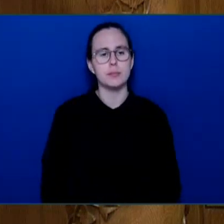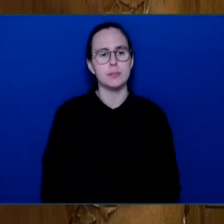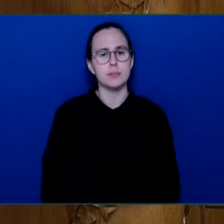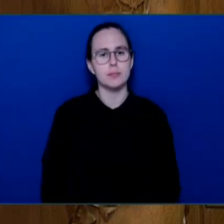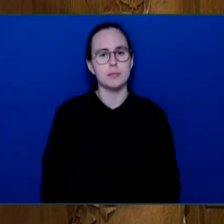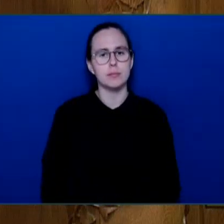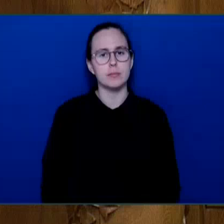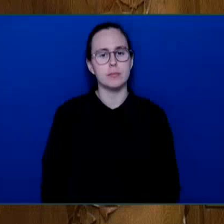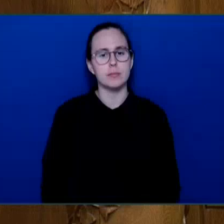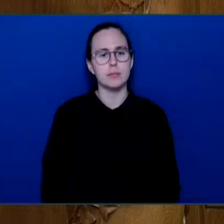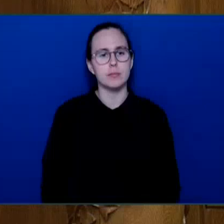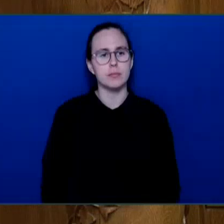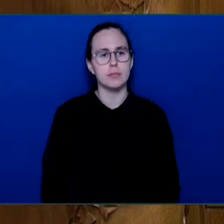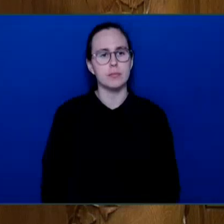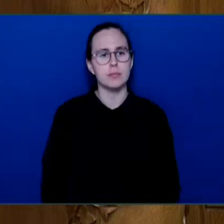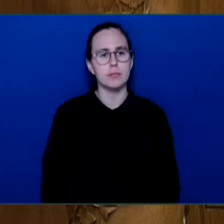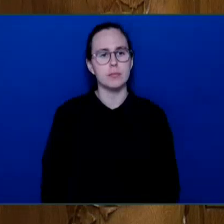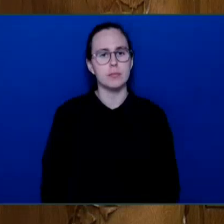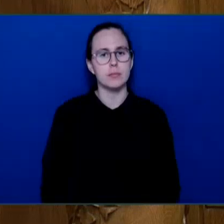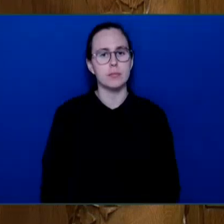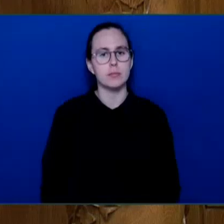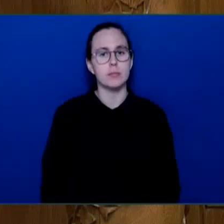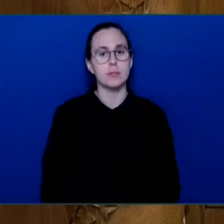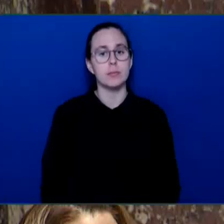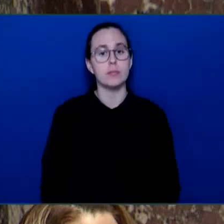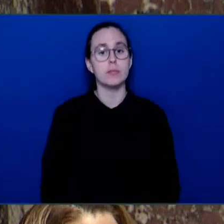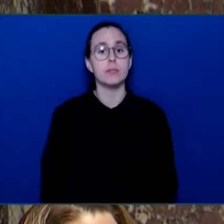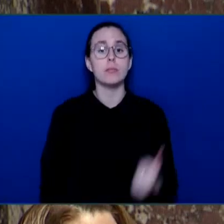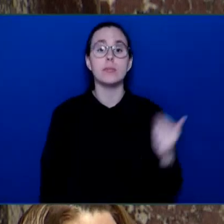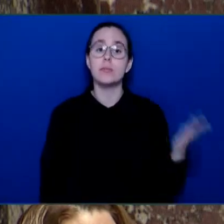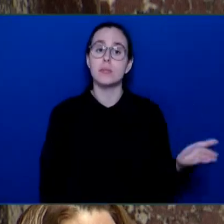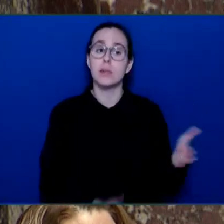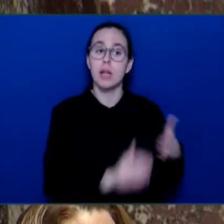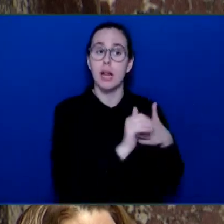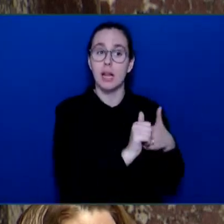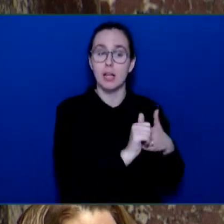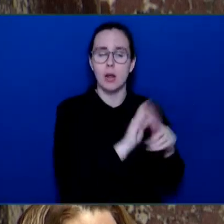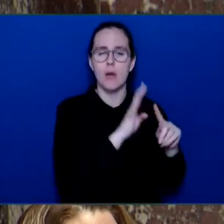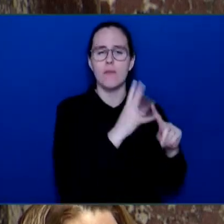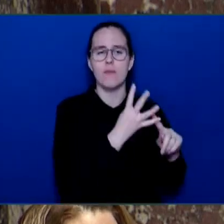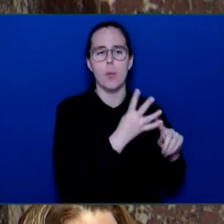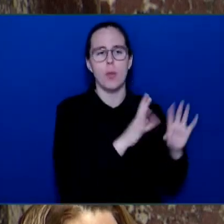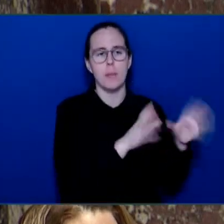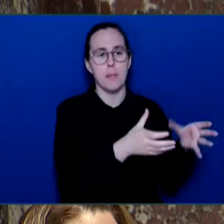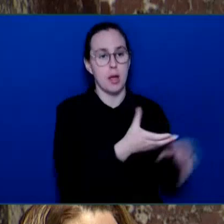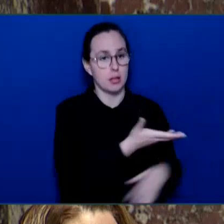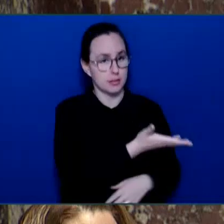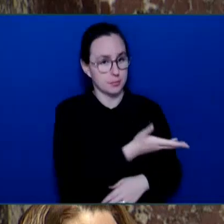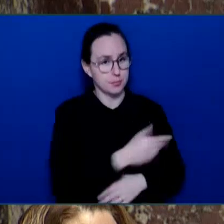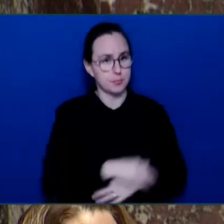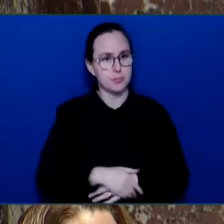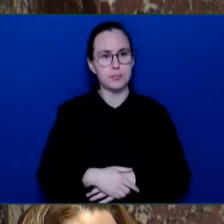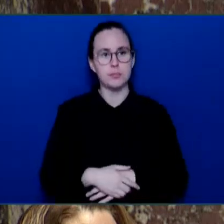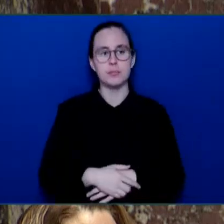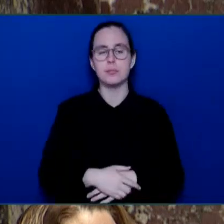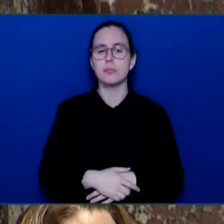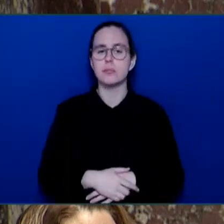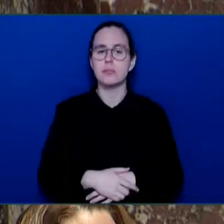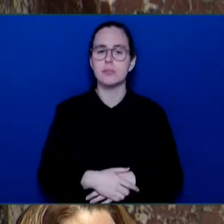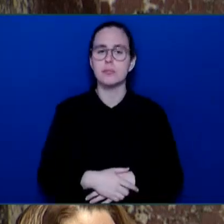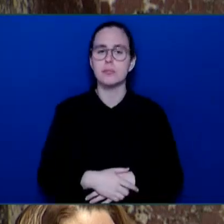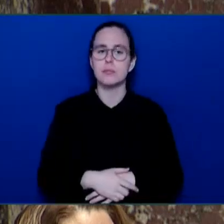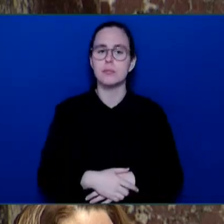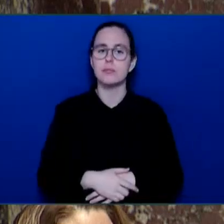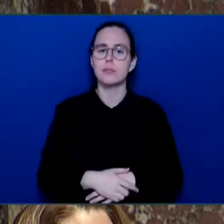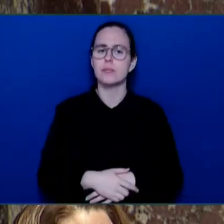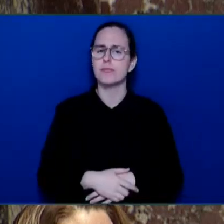Leader of the Fourth Party. Thank you, Mr. Speaker. Weeks ago, this NDP Agriculture Minister was caught red-faced when she claimed